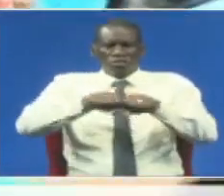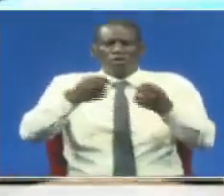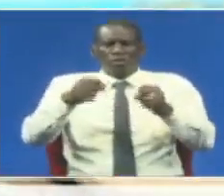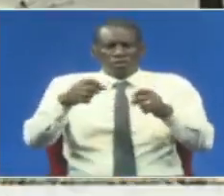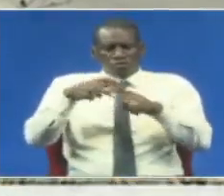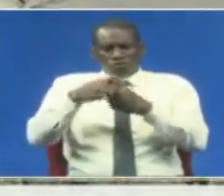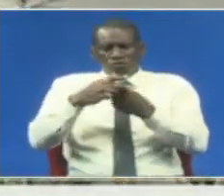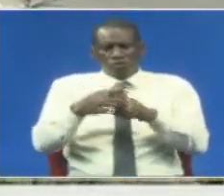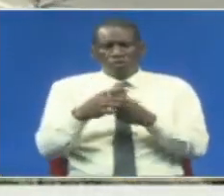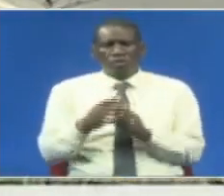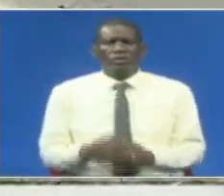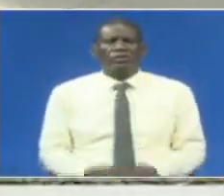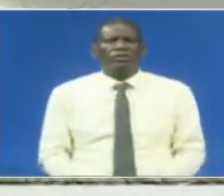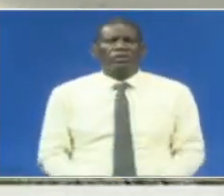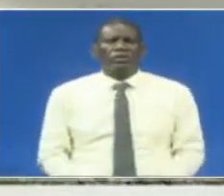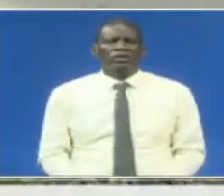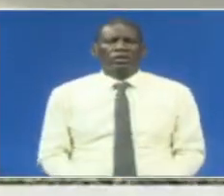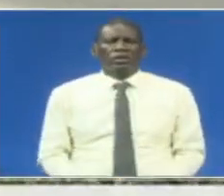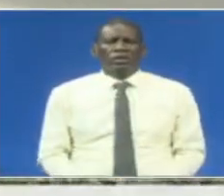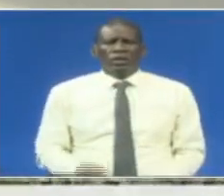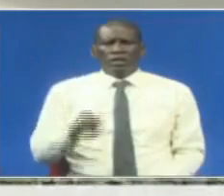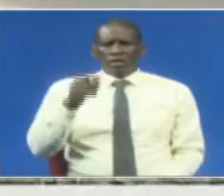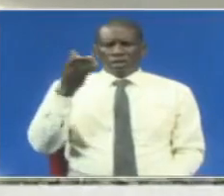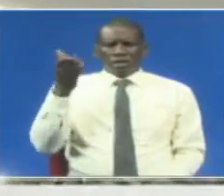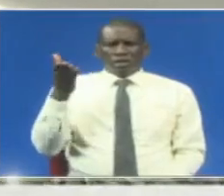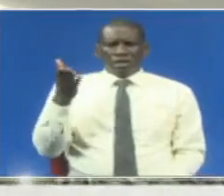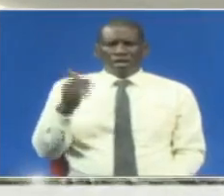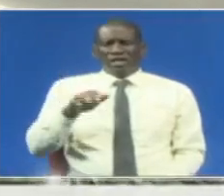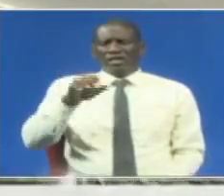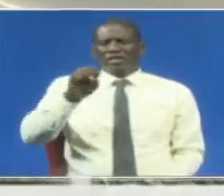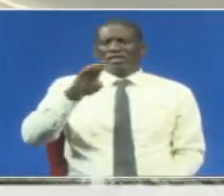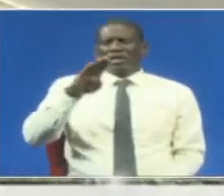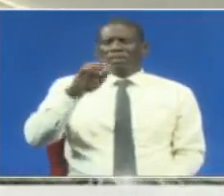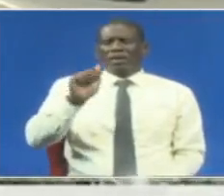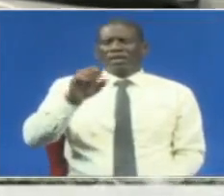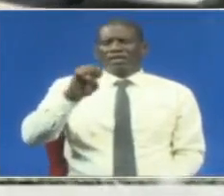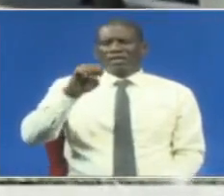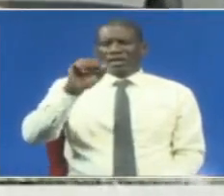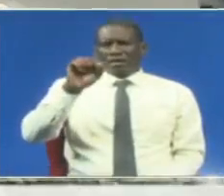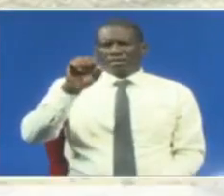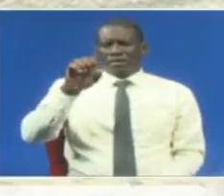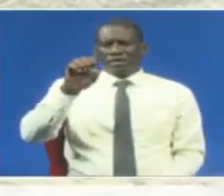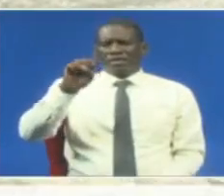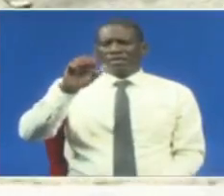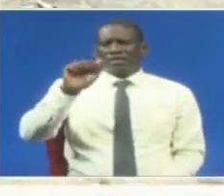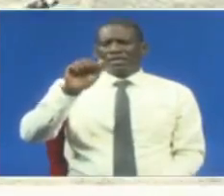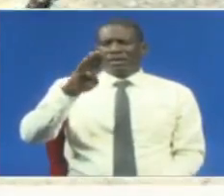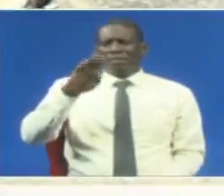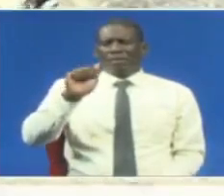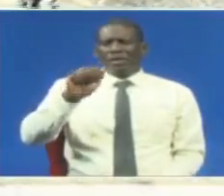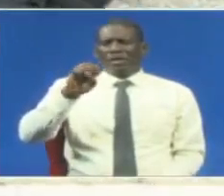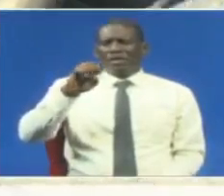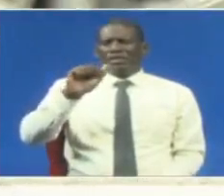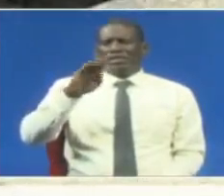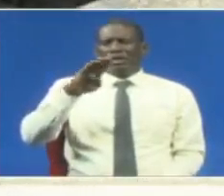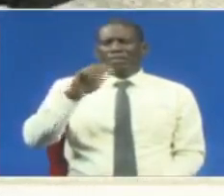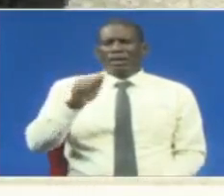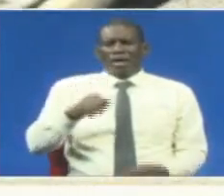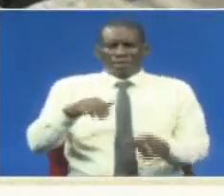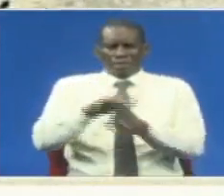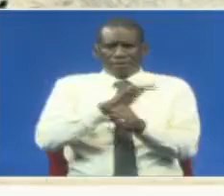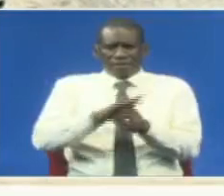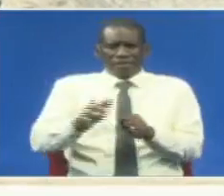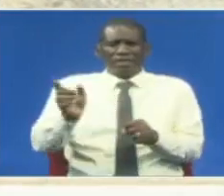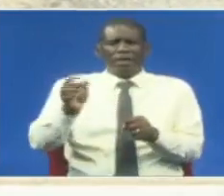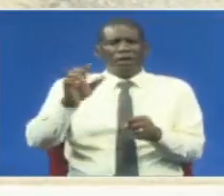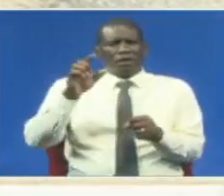time. This here is Sabasaba, a busy Mombasa environ along the main Mombasa-Nairobi highway.